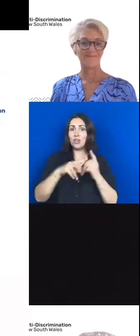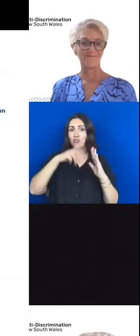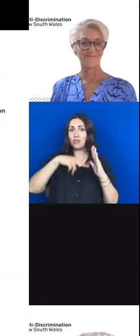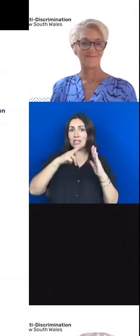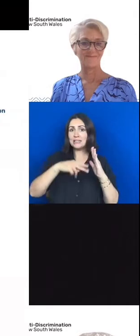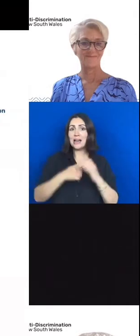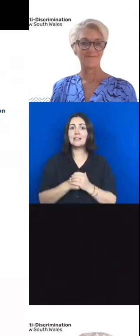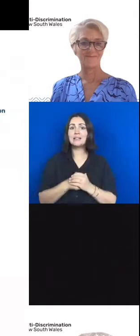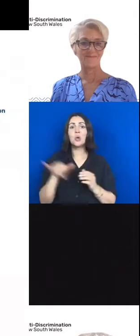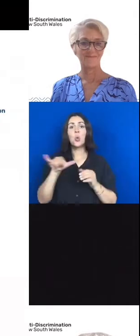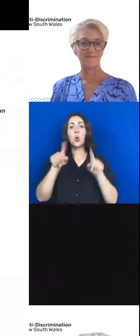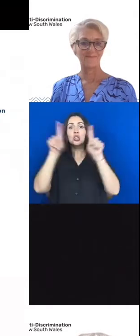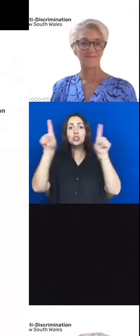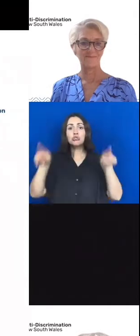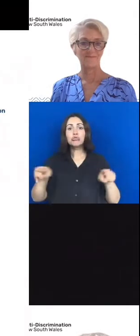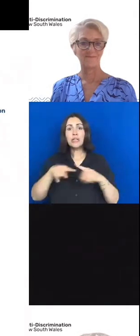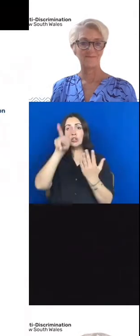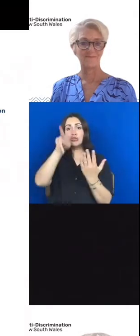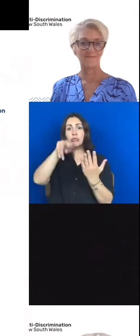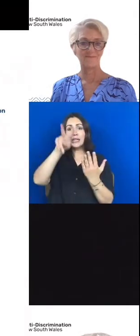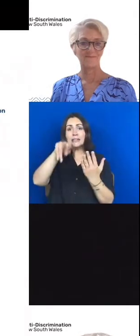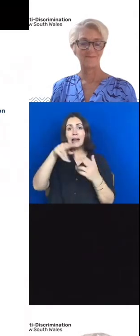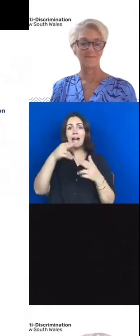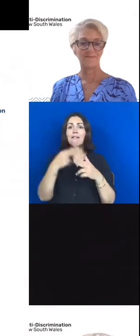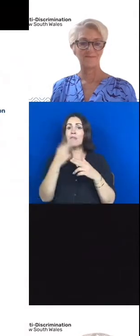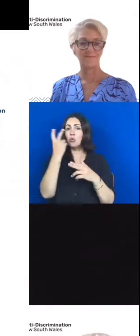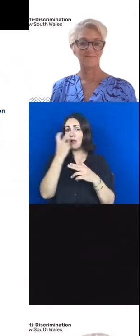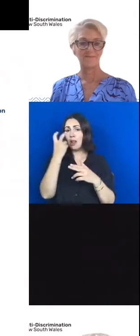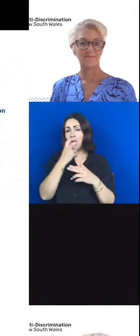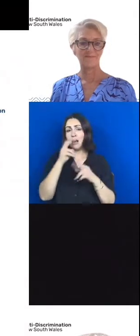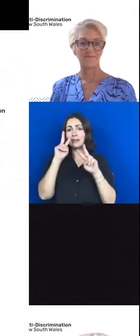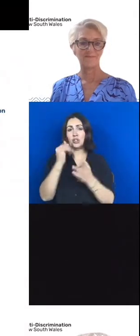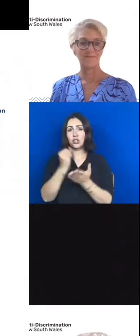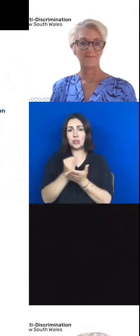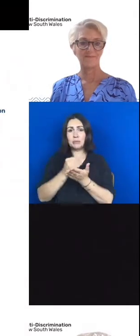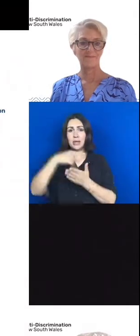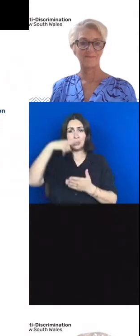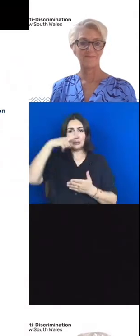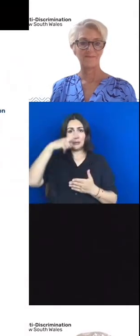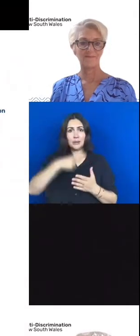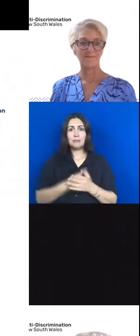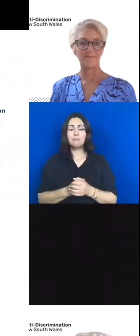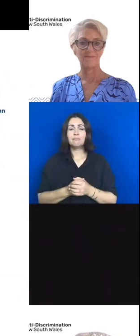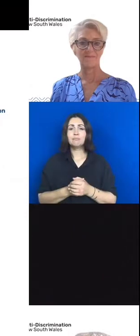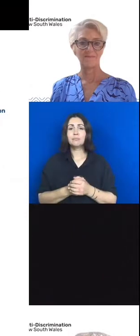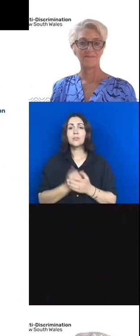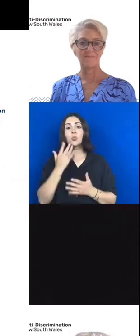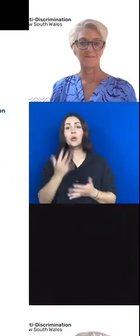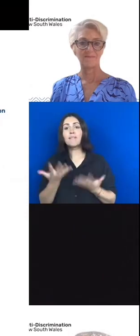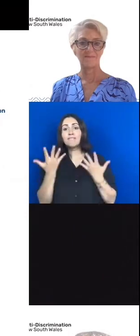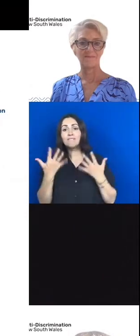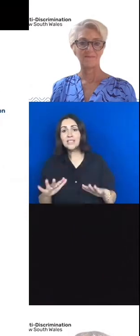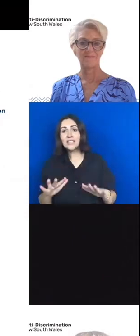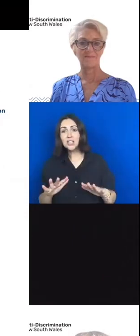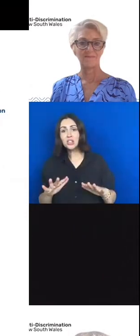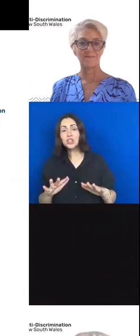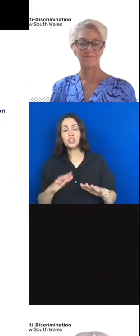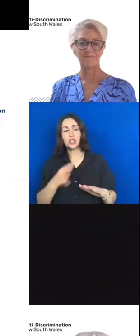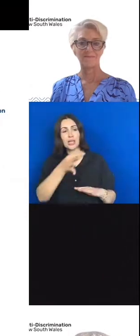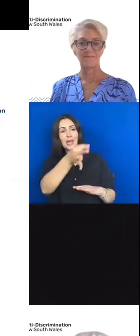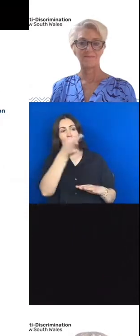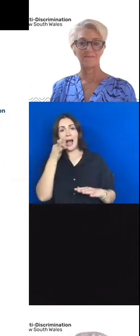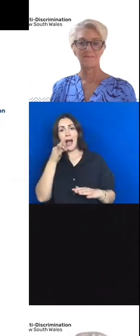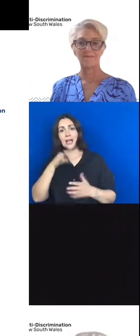you are blind or vision impaired. And ask us for a recording of the Teams meeting so you can watch it through